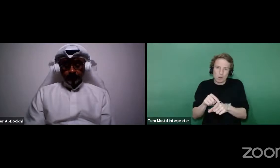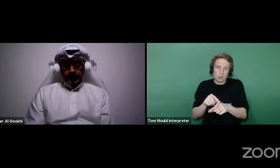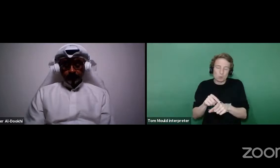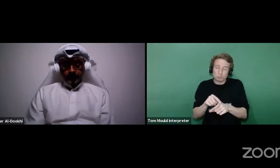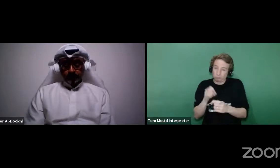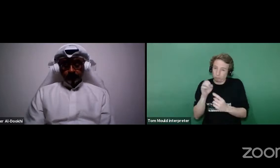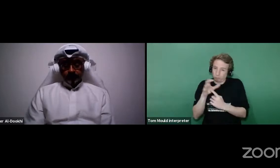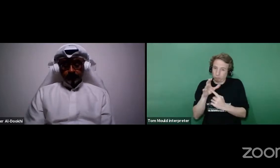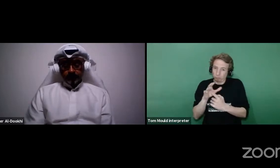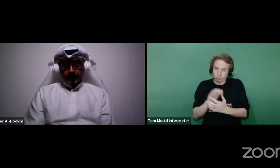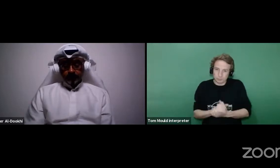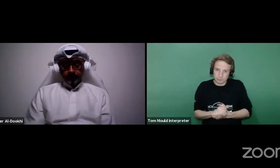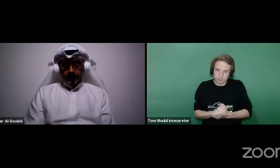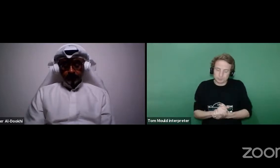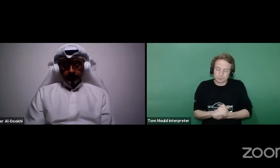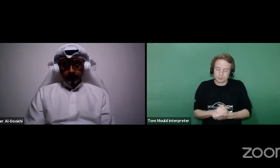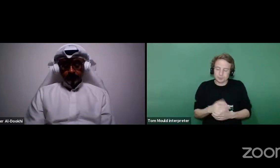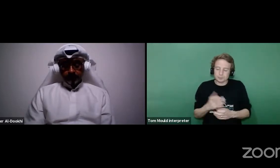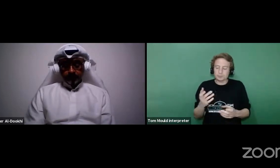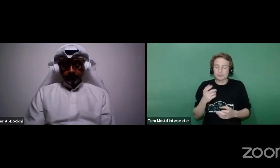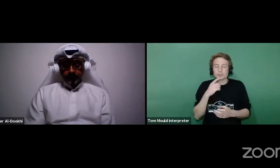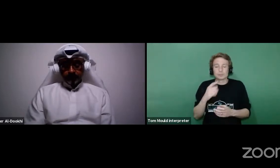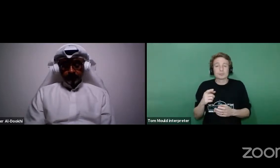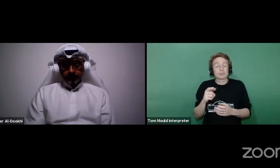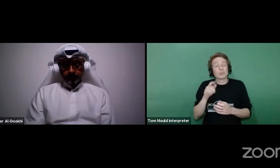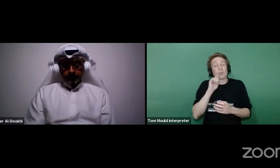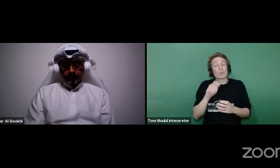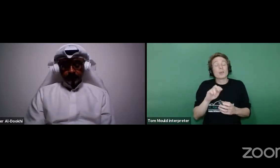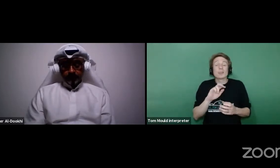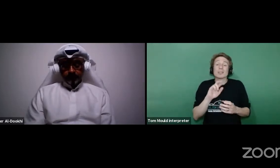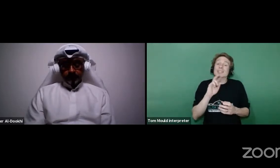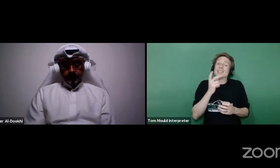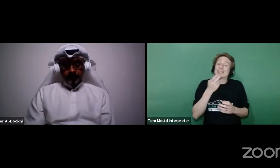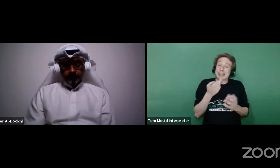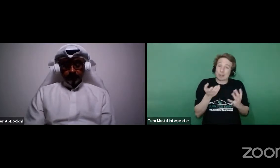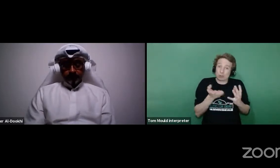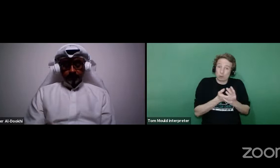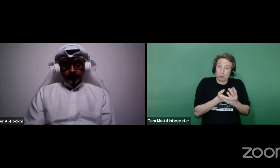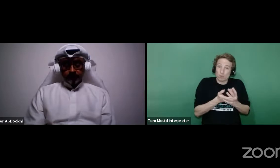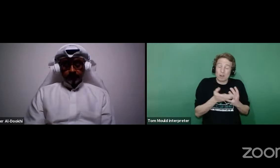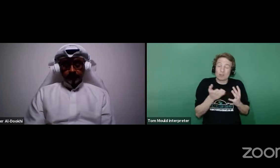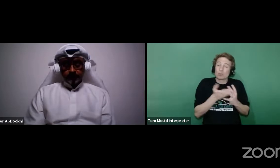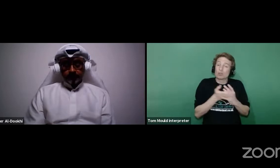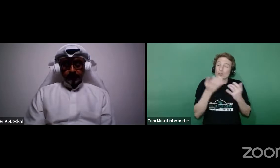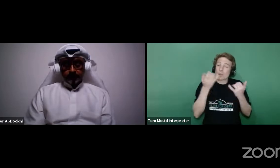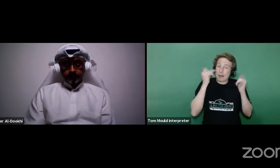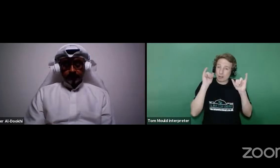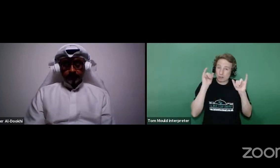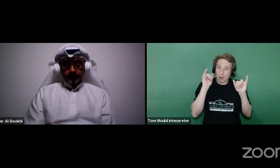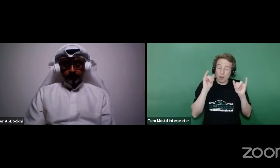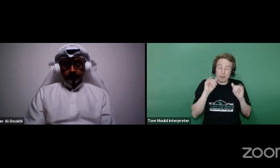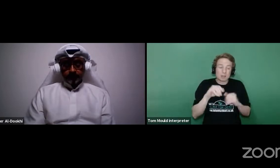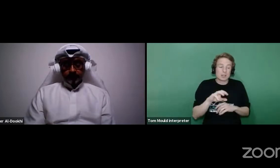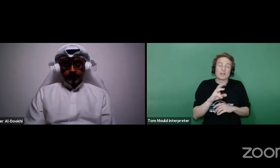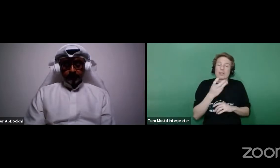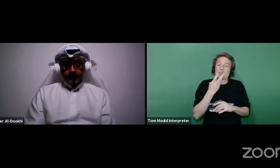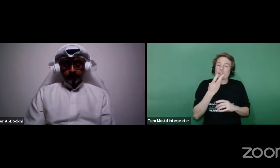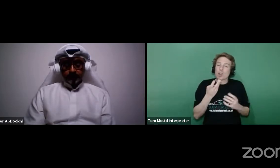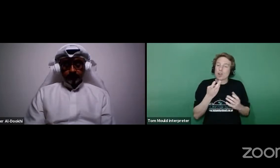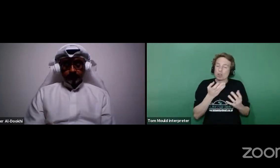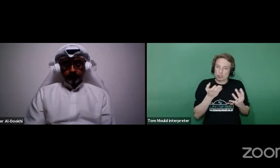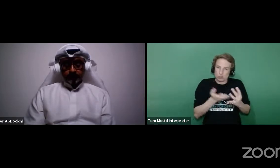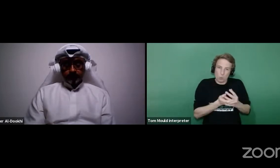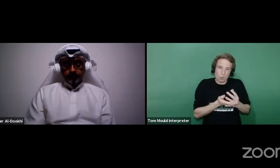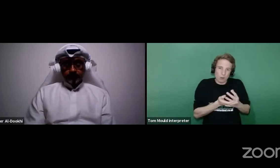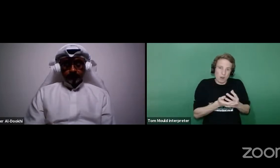by the Surah Al-Baqarah, the second chapter, the chapter of the cow, and the third chapter, the chapter of